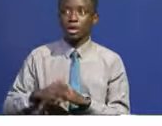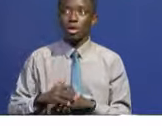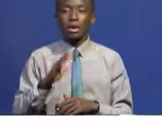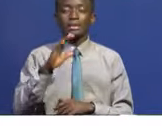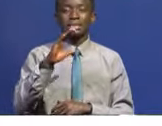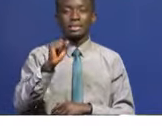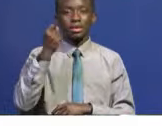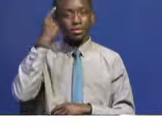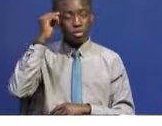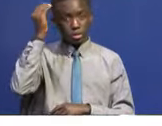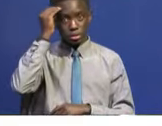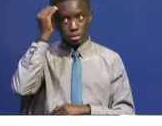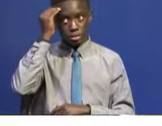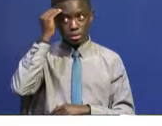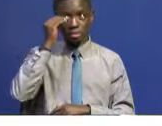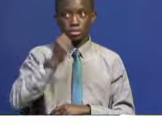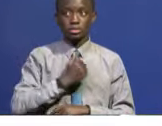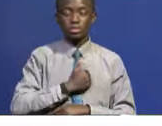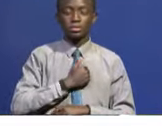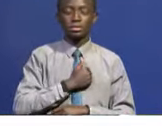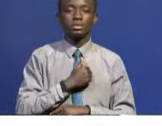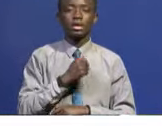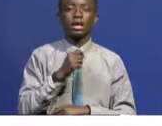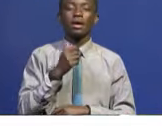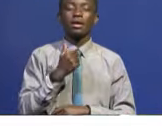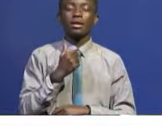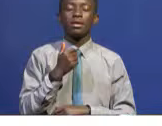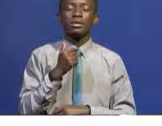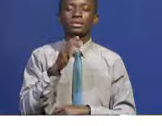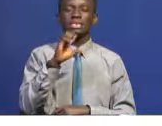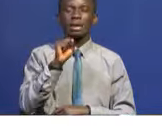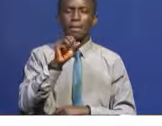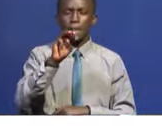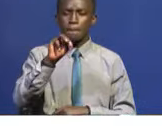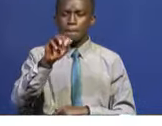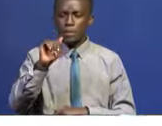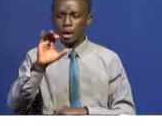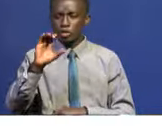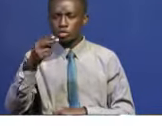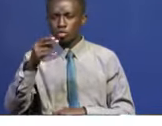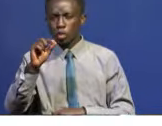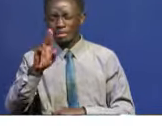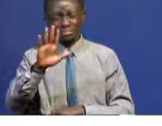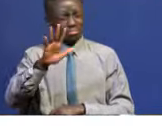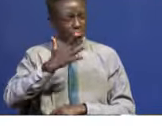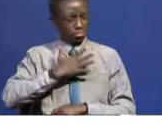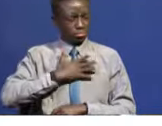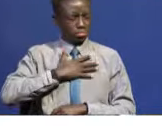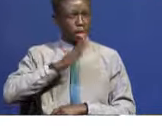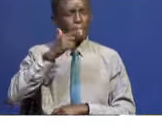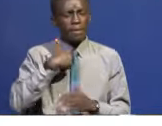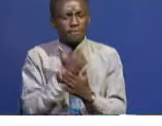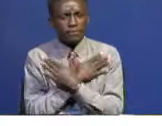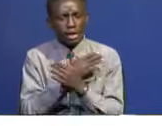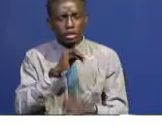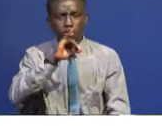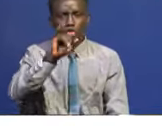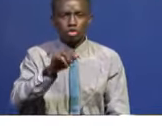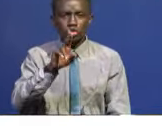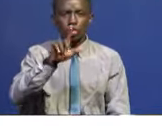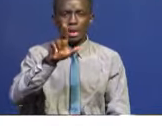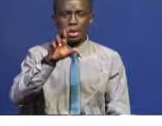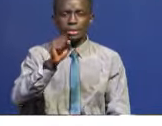education? Is Machogu, my friend just, is my friend Julius here?